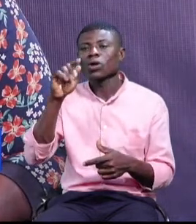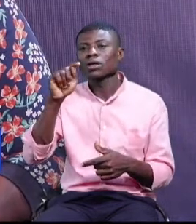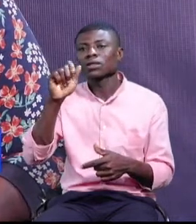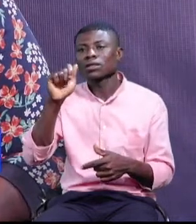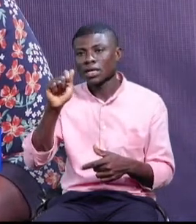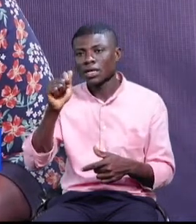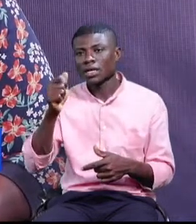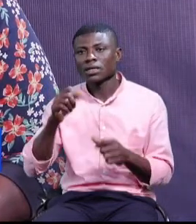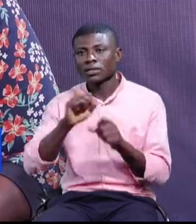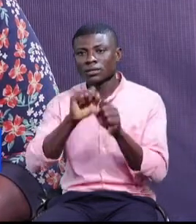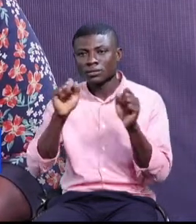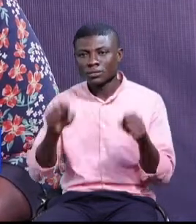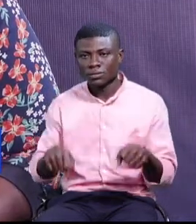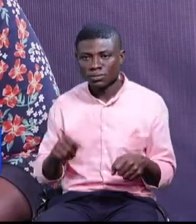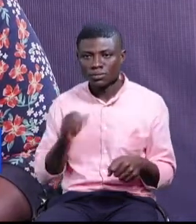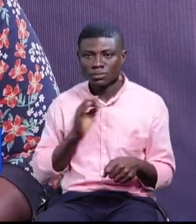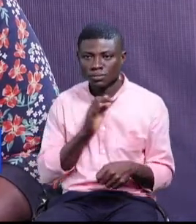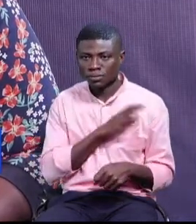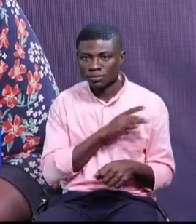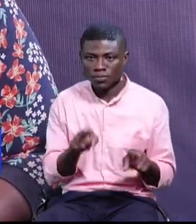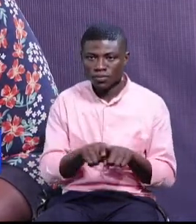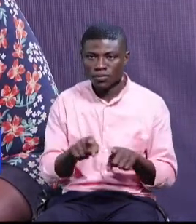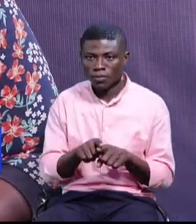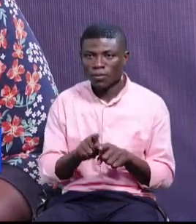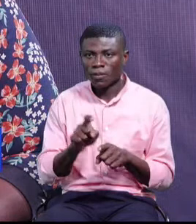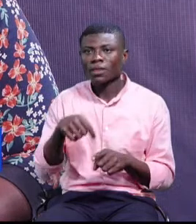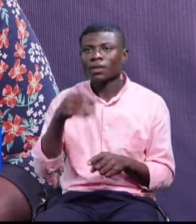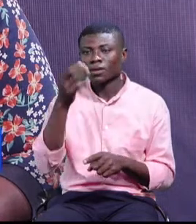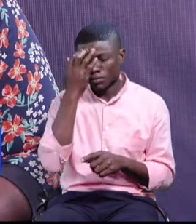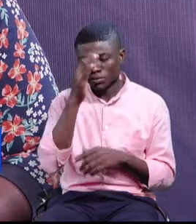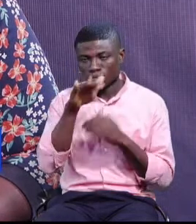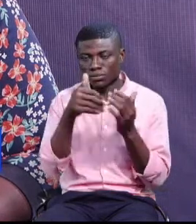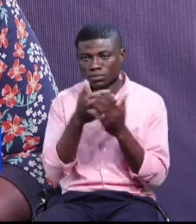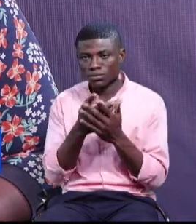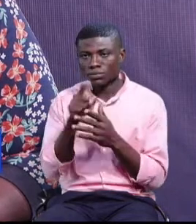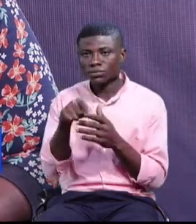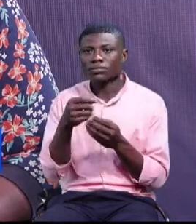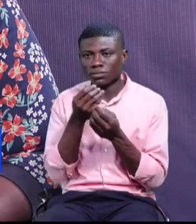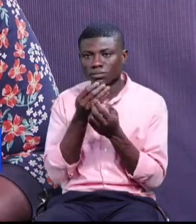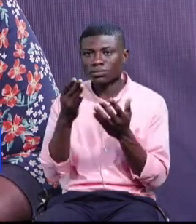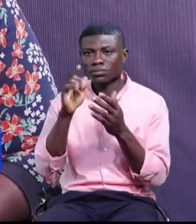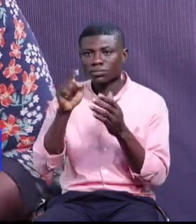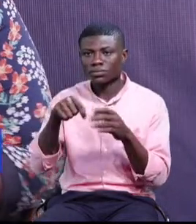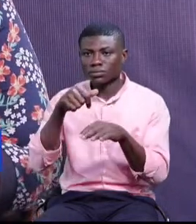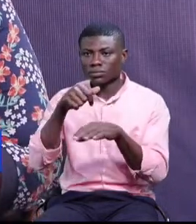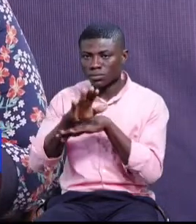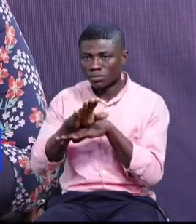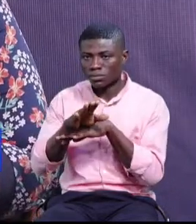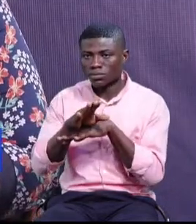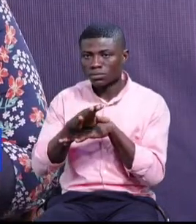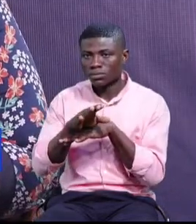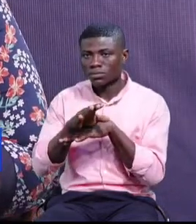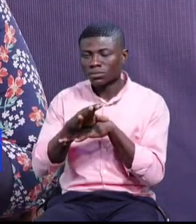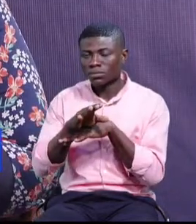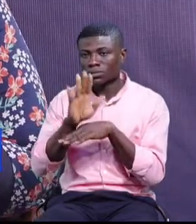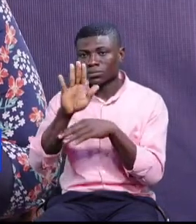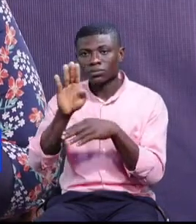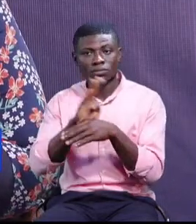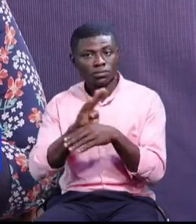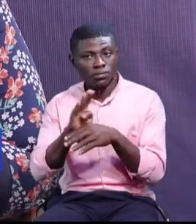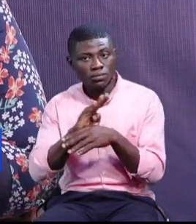quota committee. You have to notify, you send your